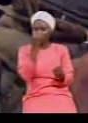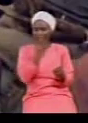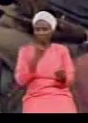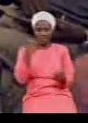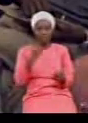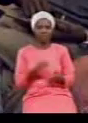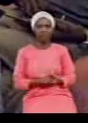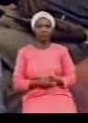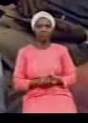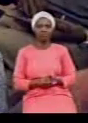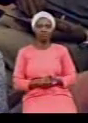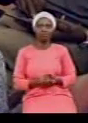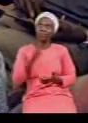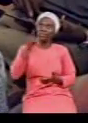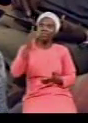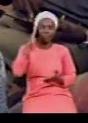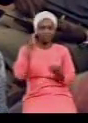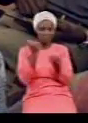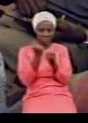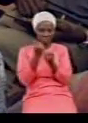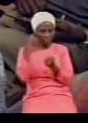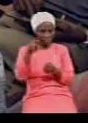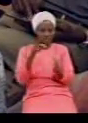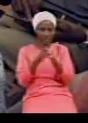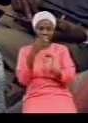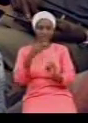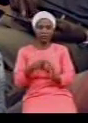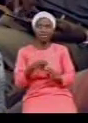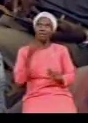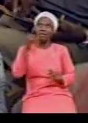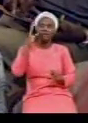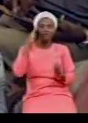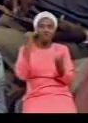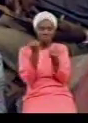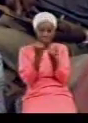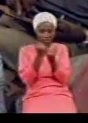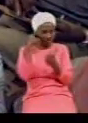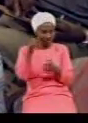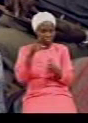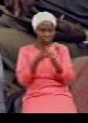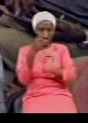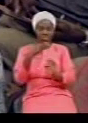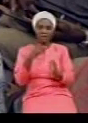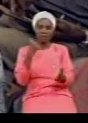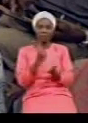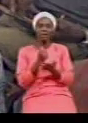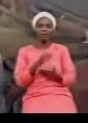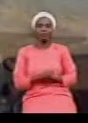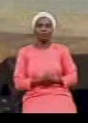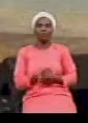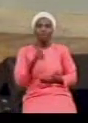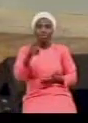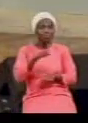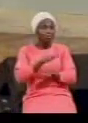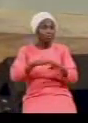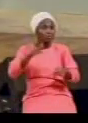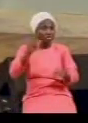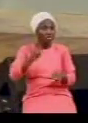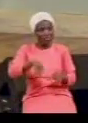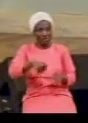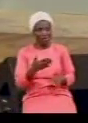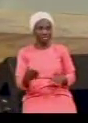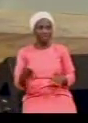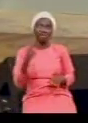He'll fight for you. I said he'll fight for you. You don't need any other thing. He